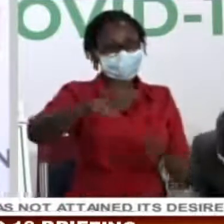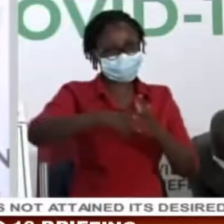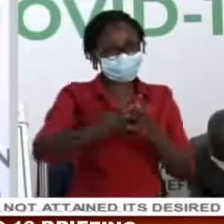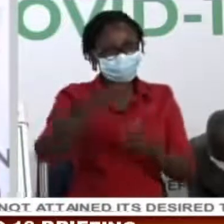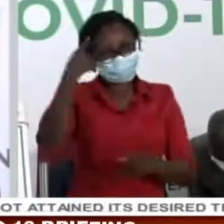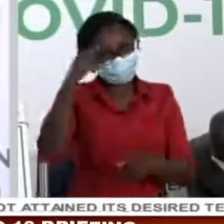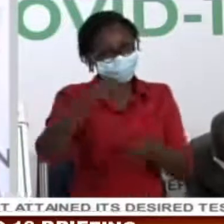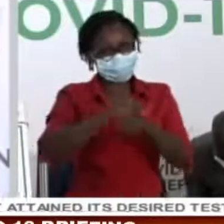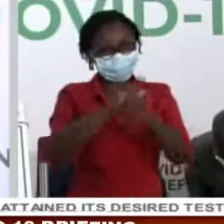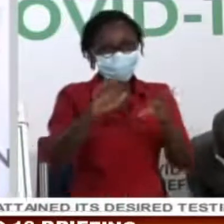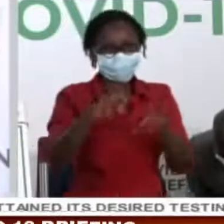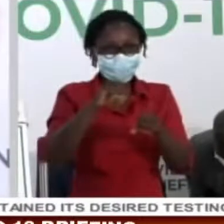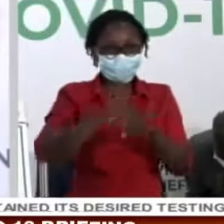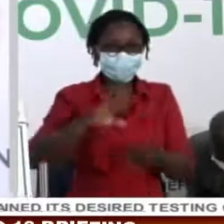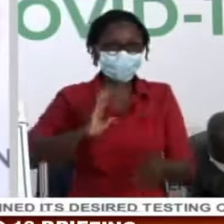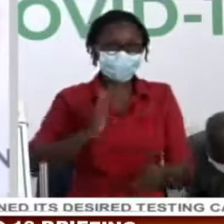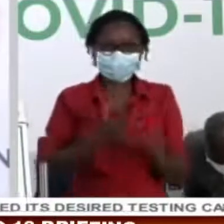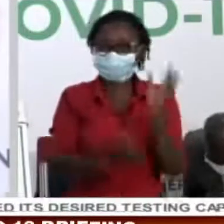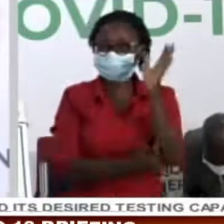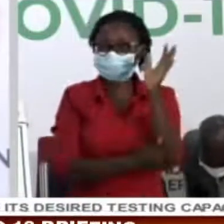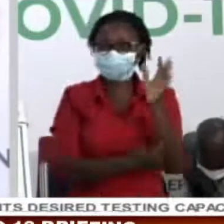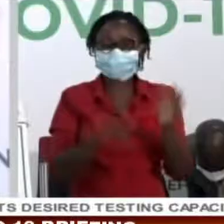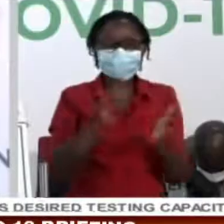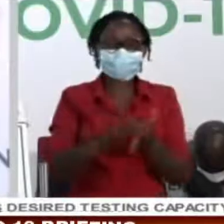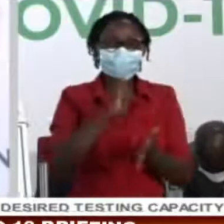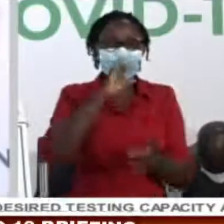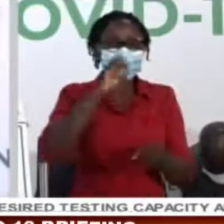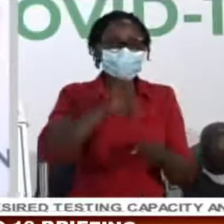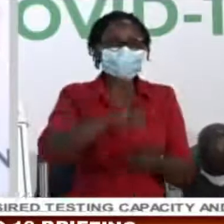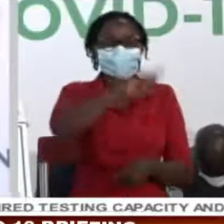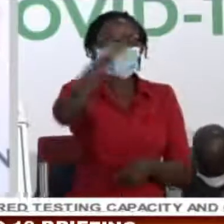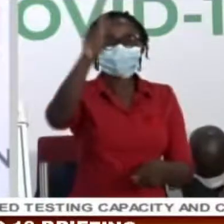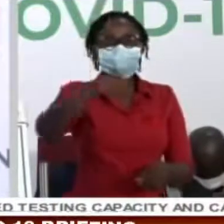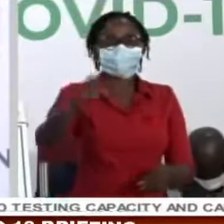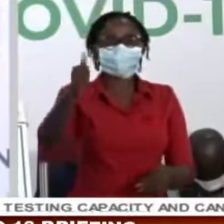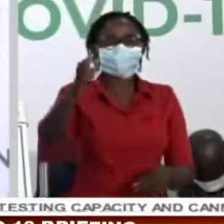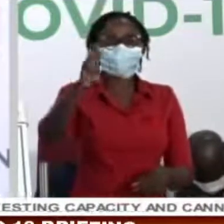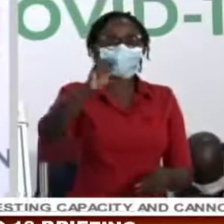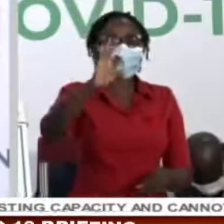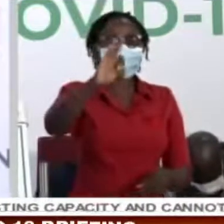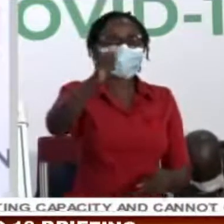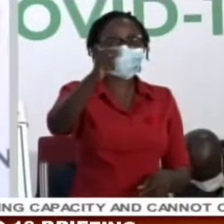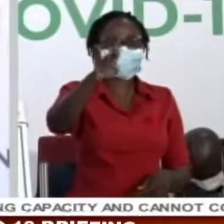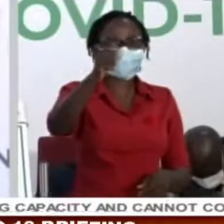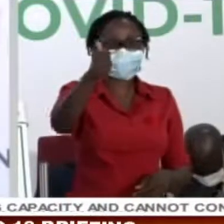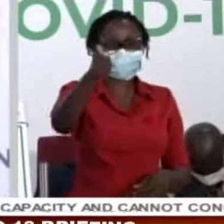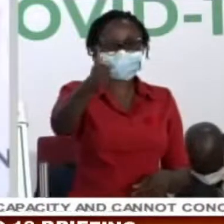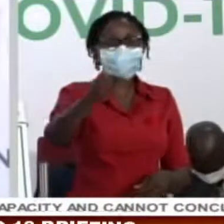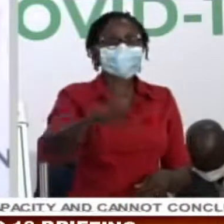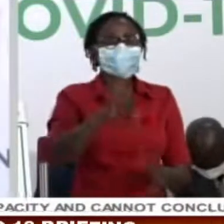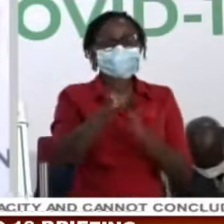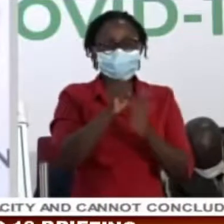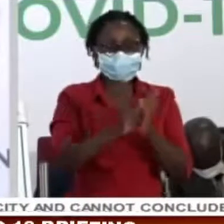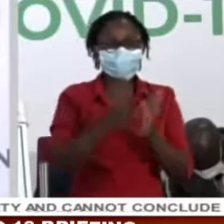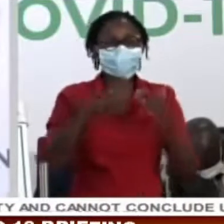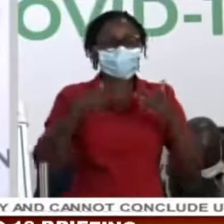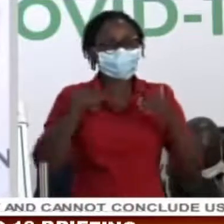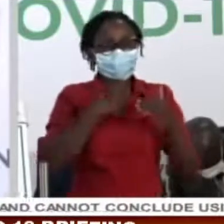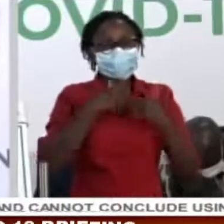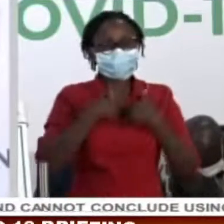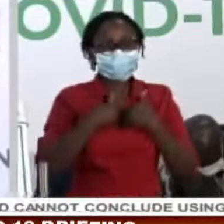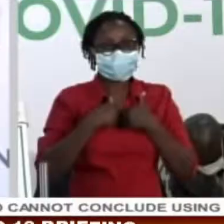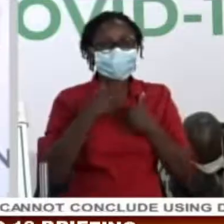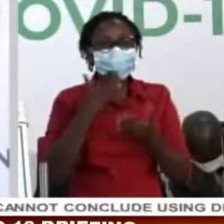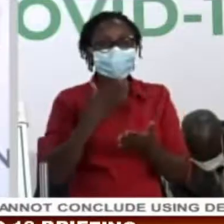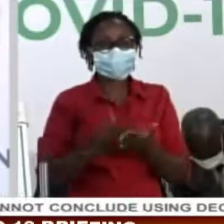in the country, and that's in Zamfara State. We've gone from 5 labs